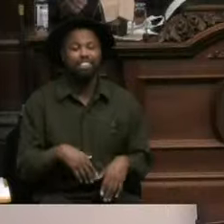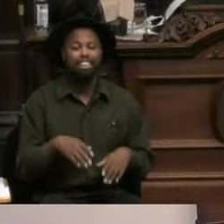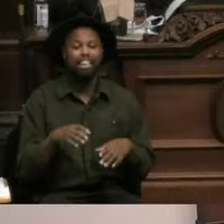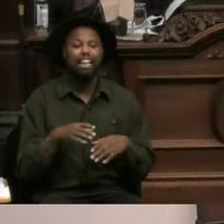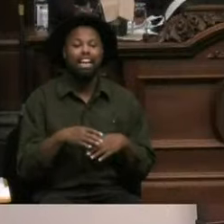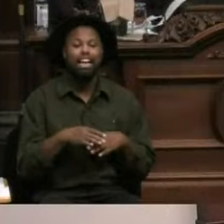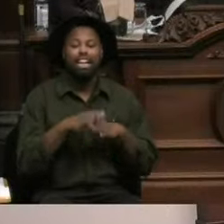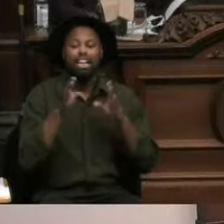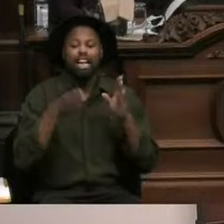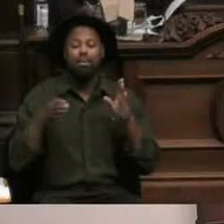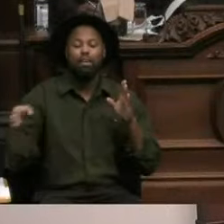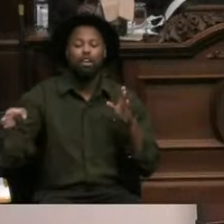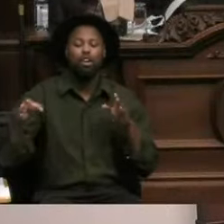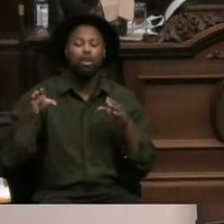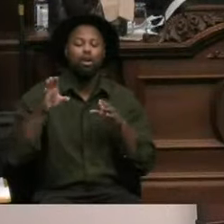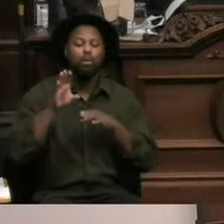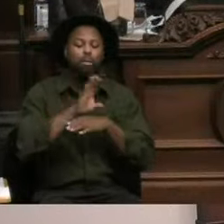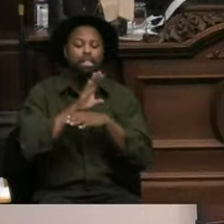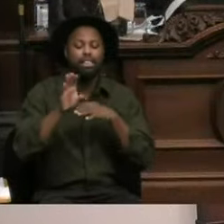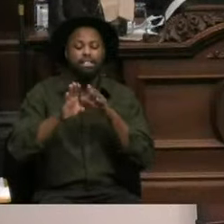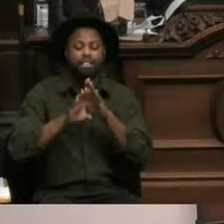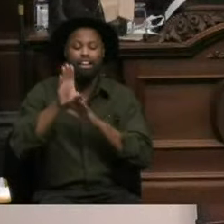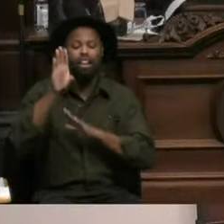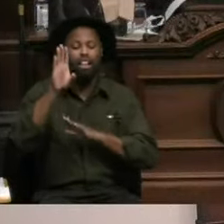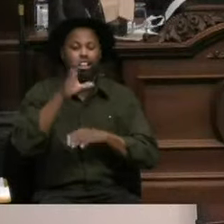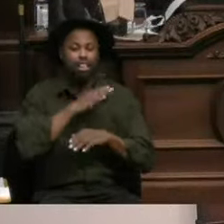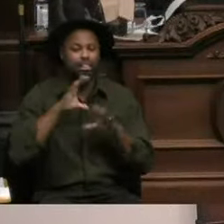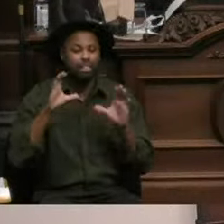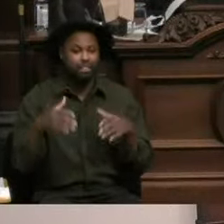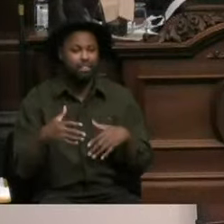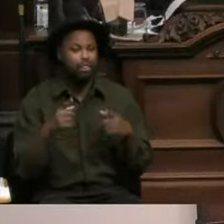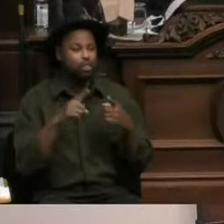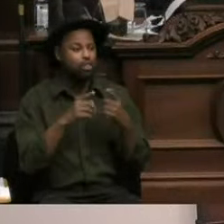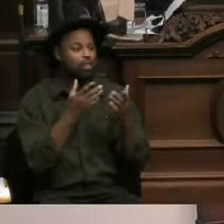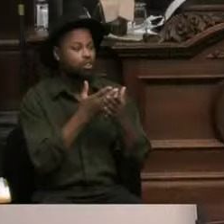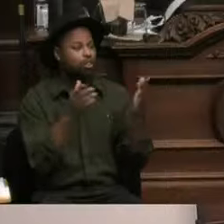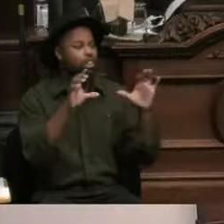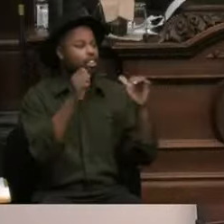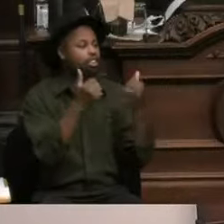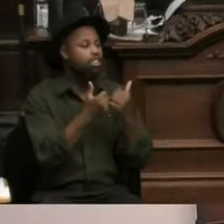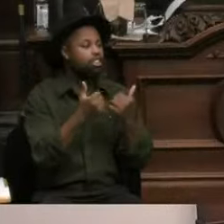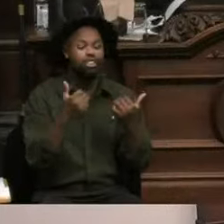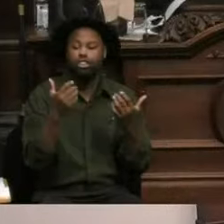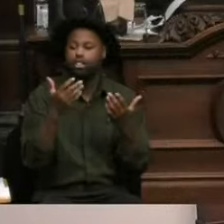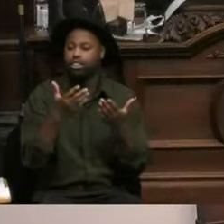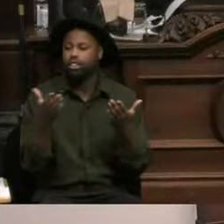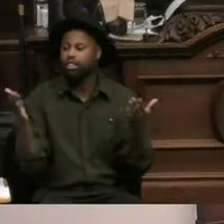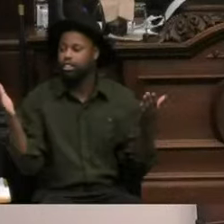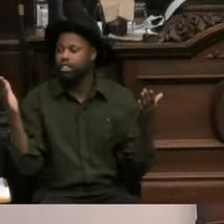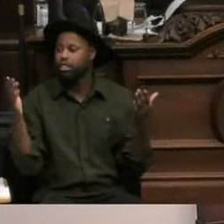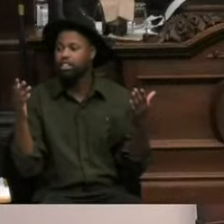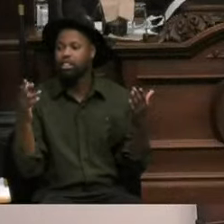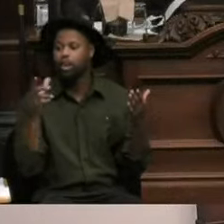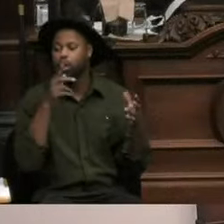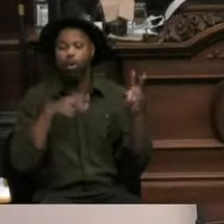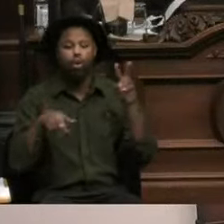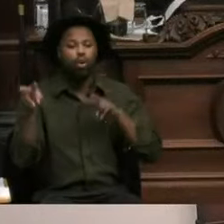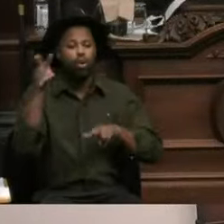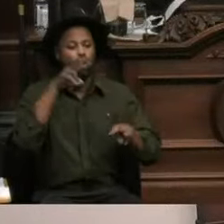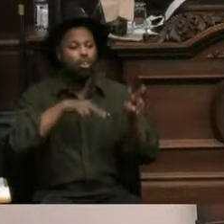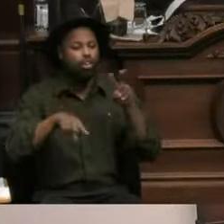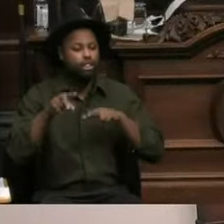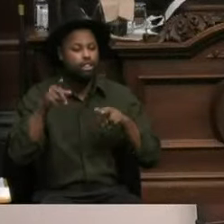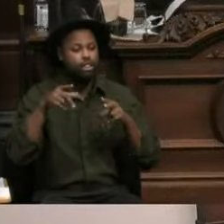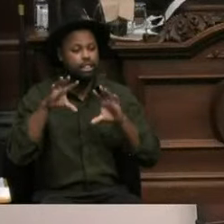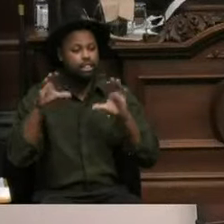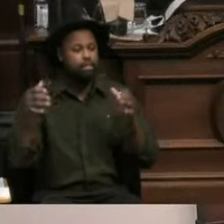Development Committee report, please. To the agency, the Rochester Urban Renewal Agency's Neighborhood and Business Development Committee